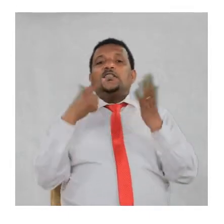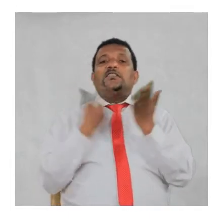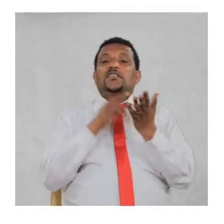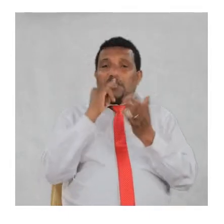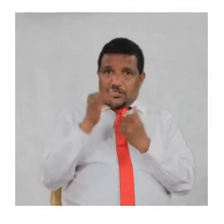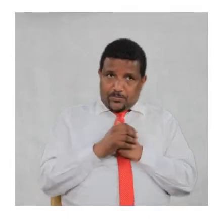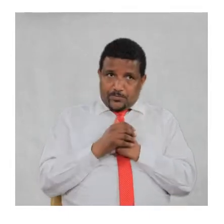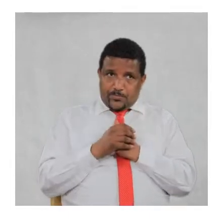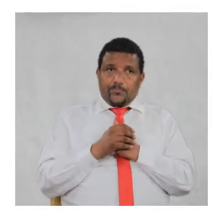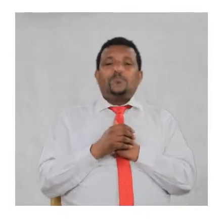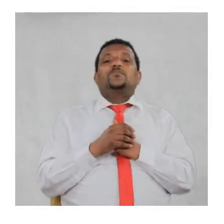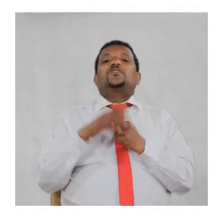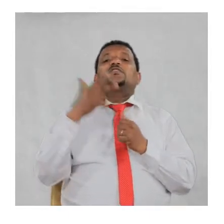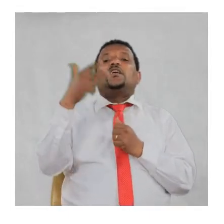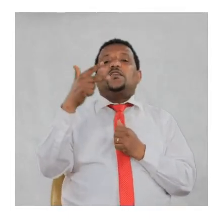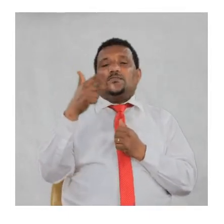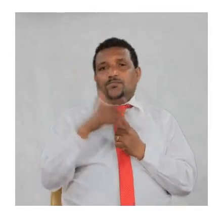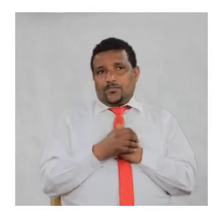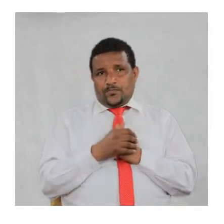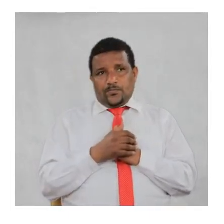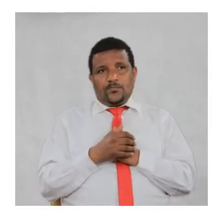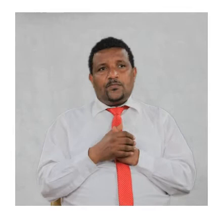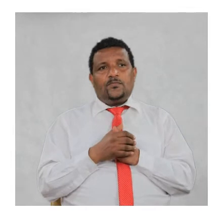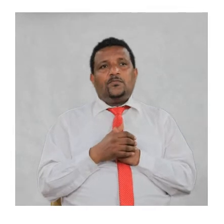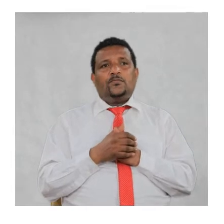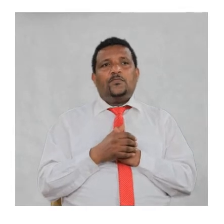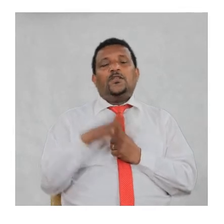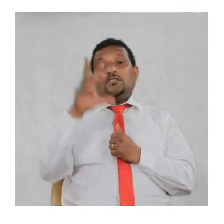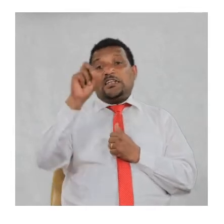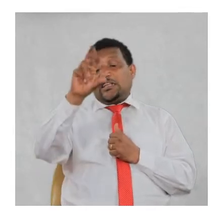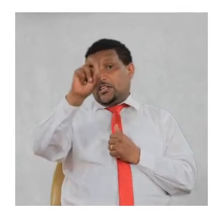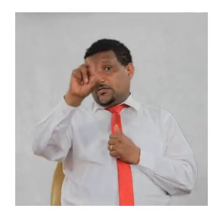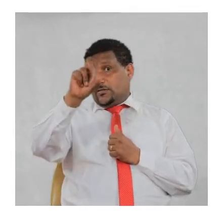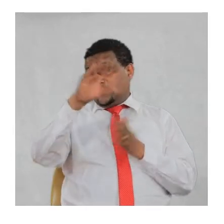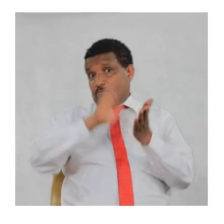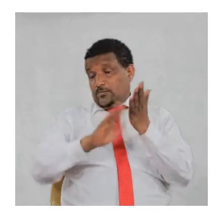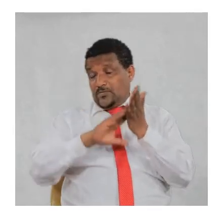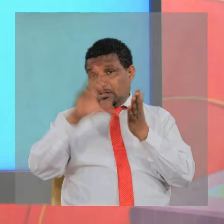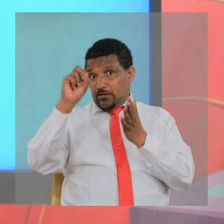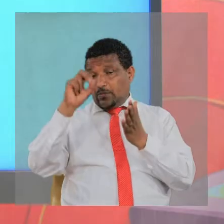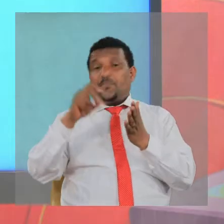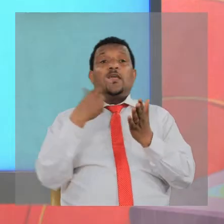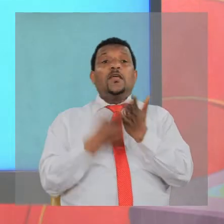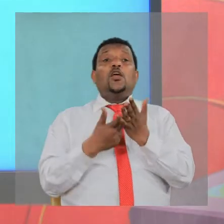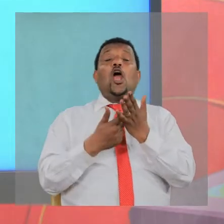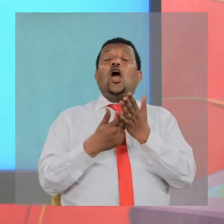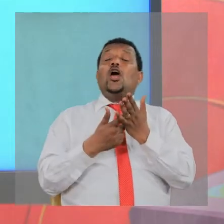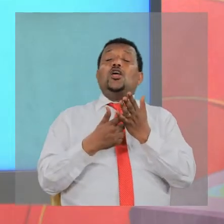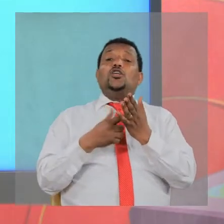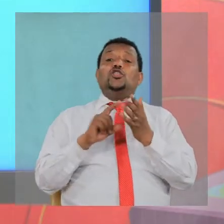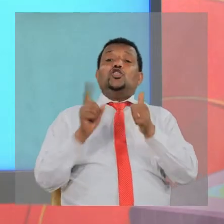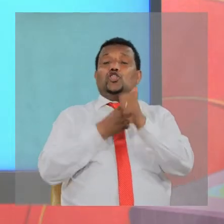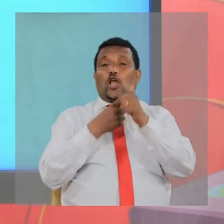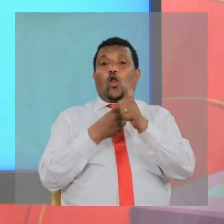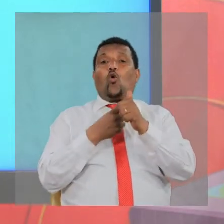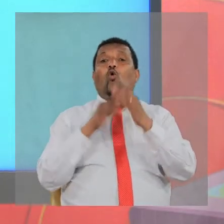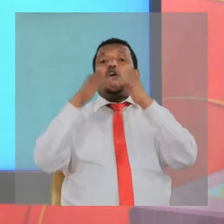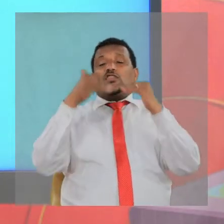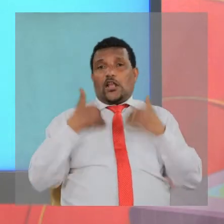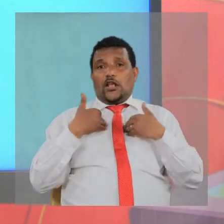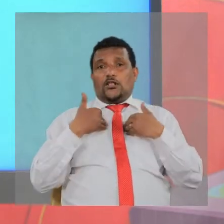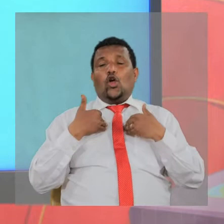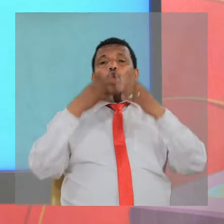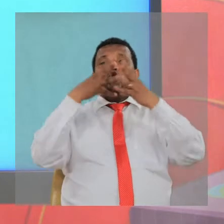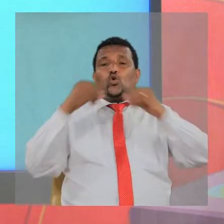This is 30. Now we have the initial quantity, and when we come across to the solution